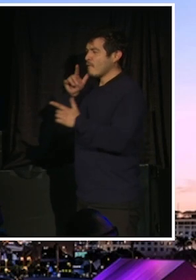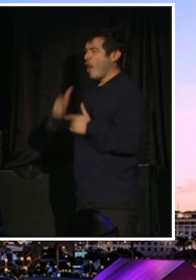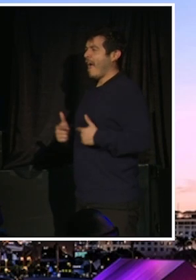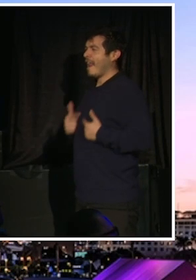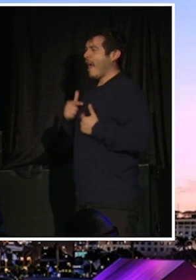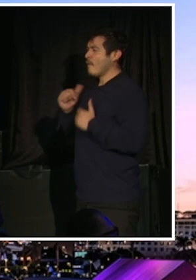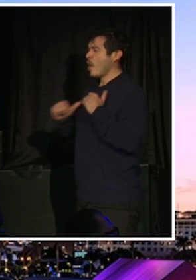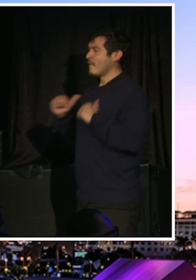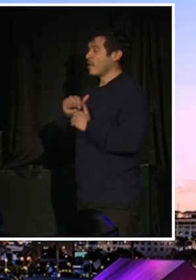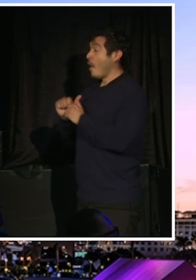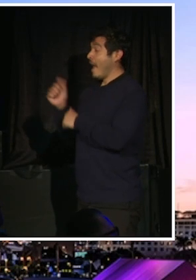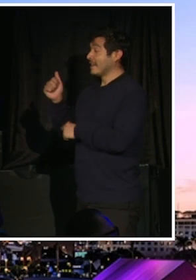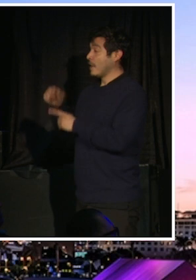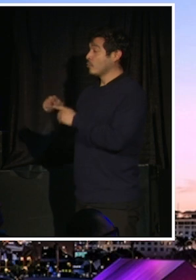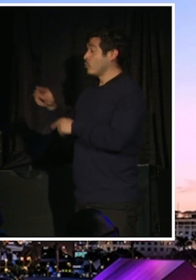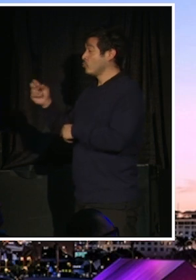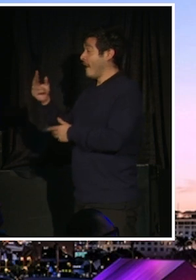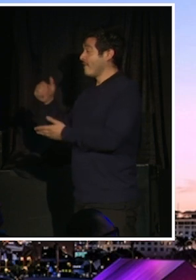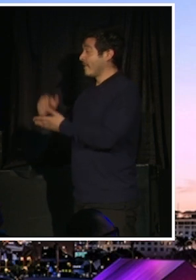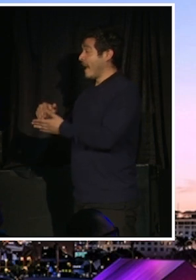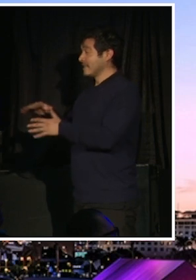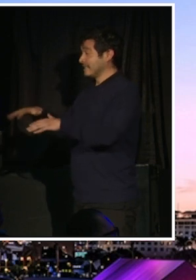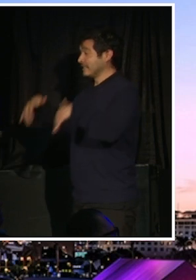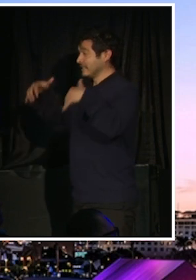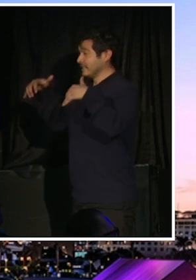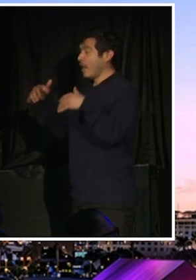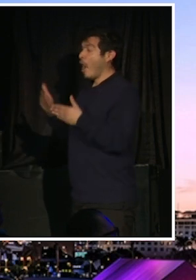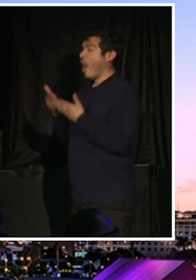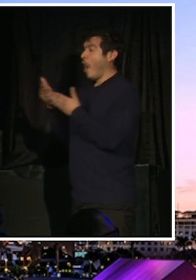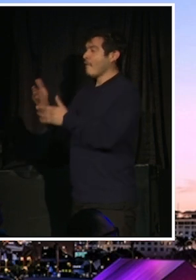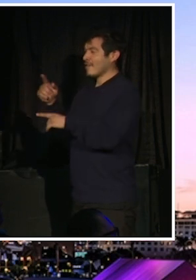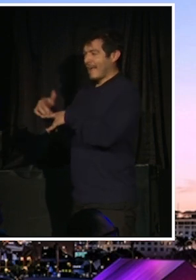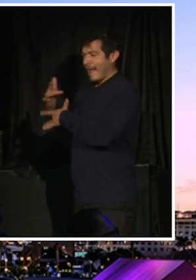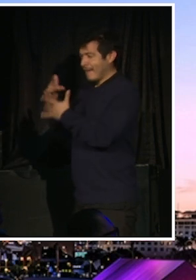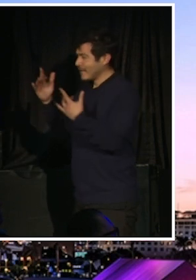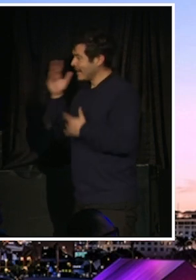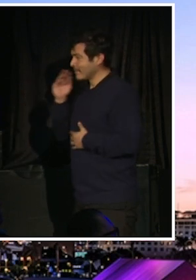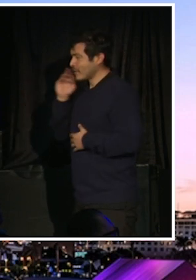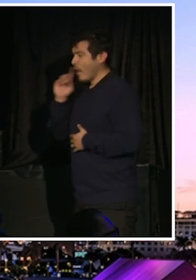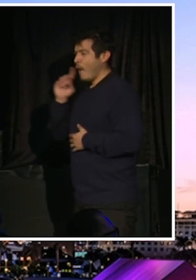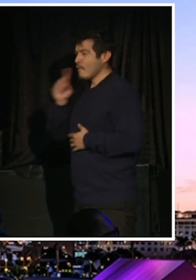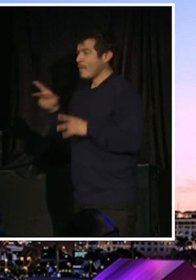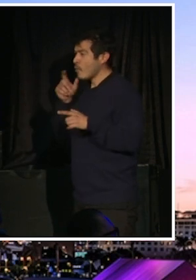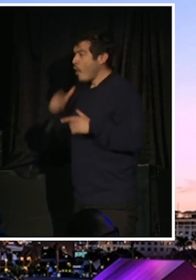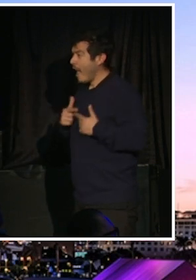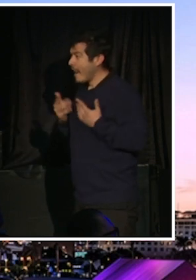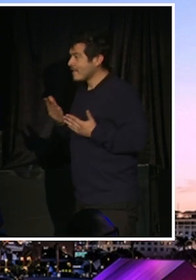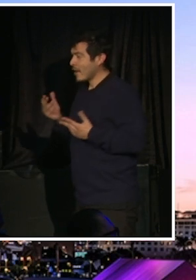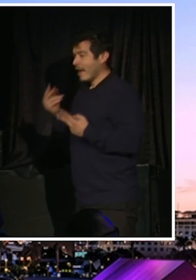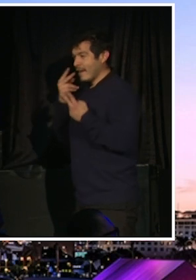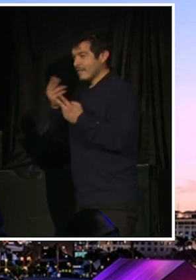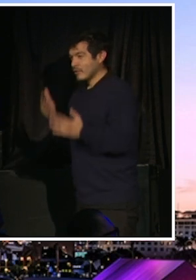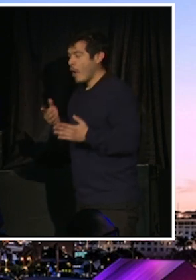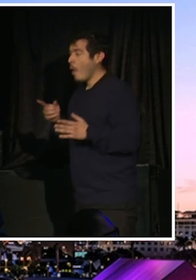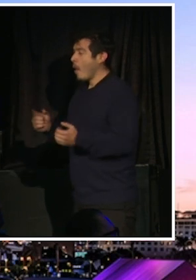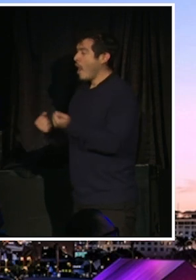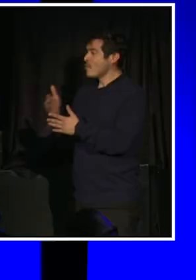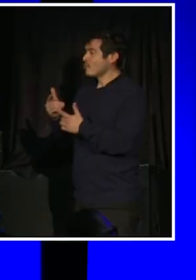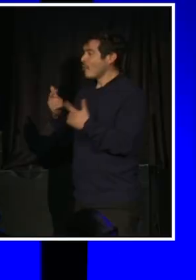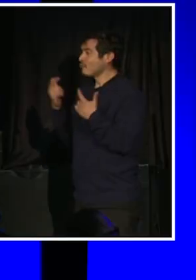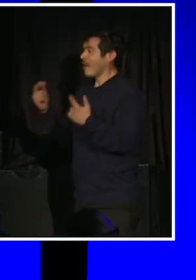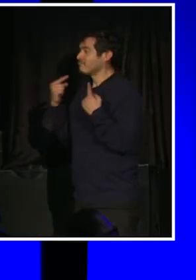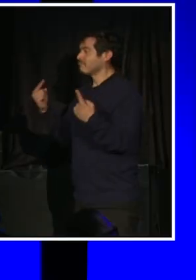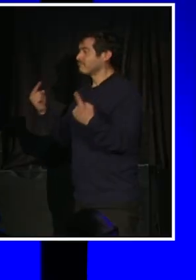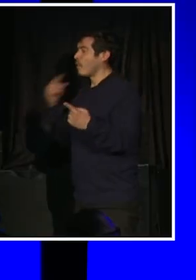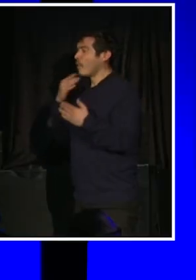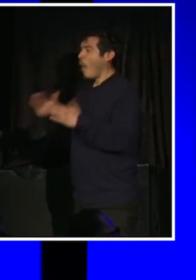10 to 12,000 seats, offering unforgettable experiences for residents and visitors while supporting our local small businesses.